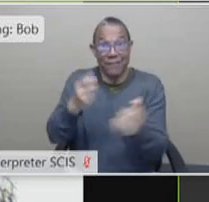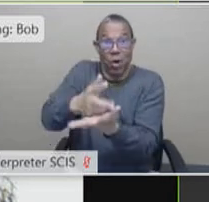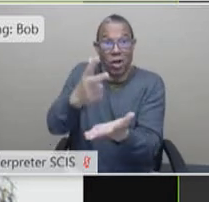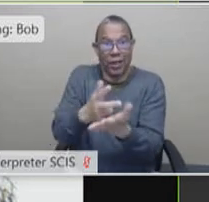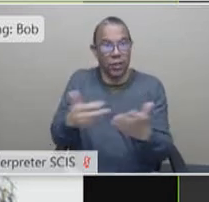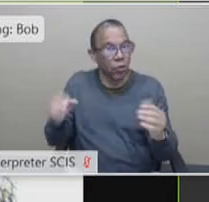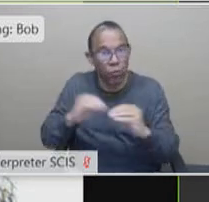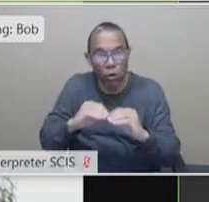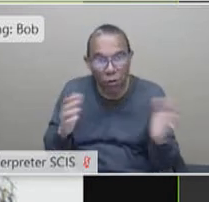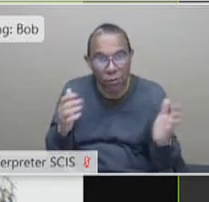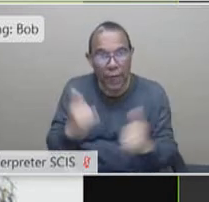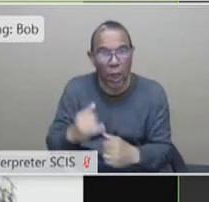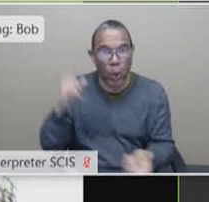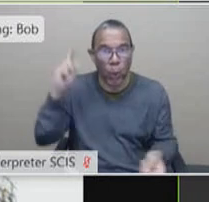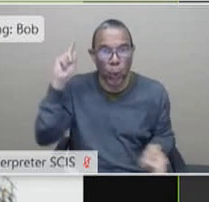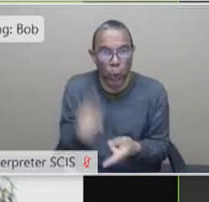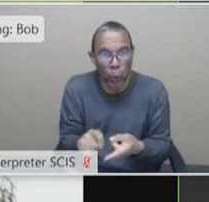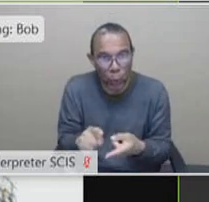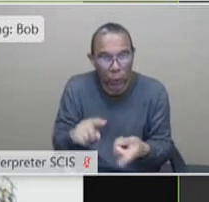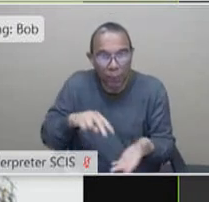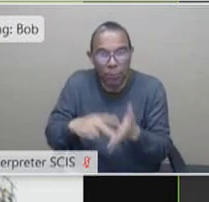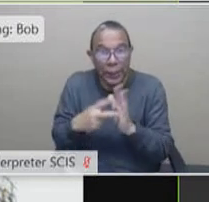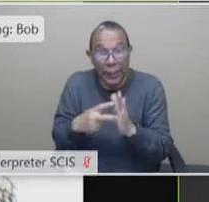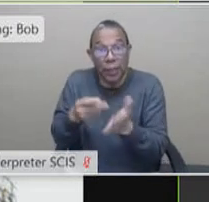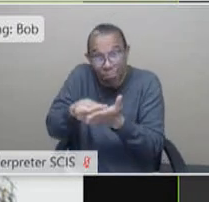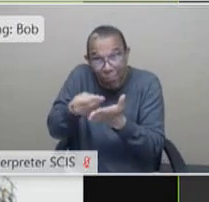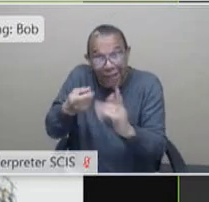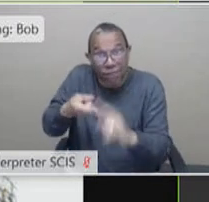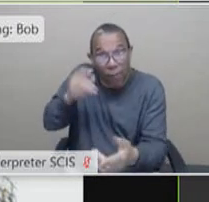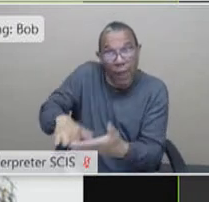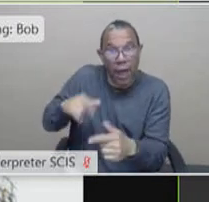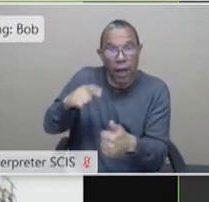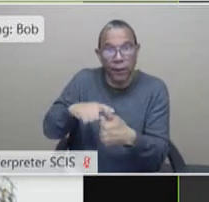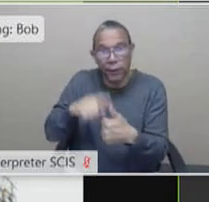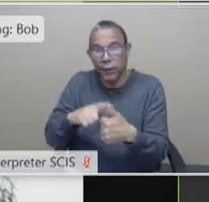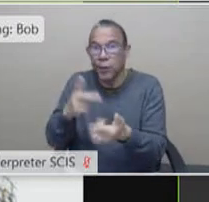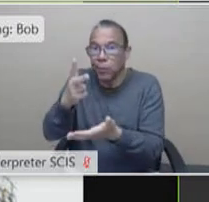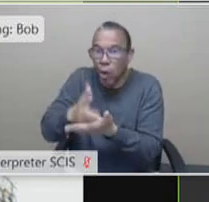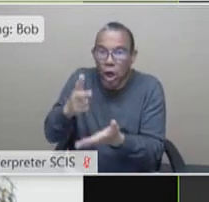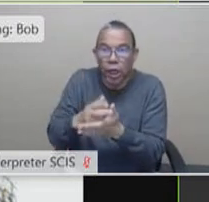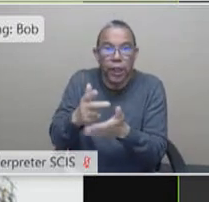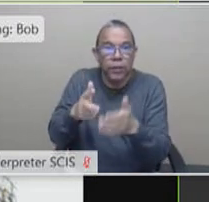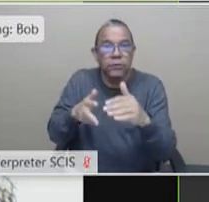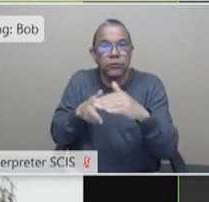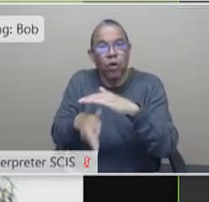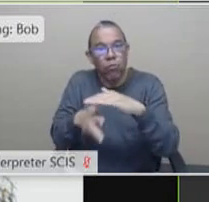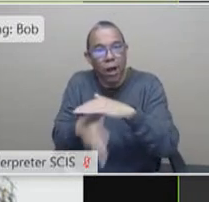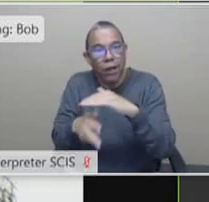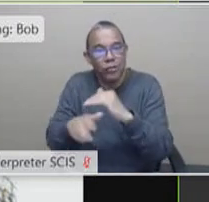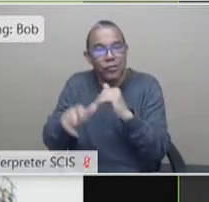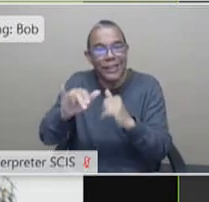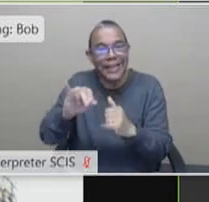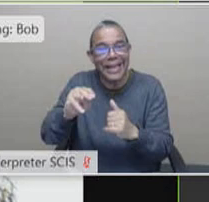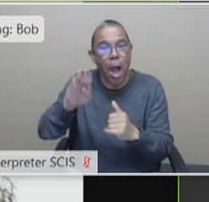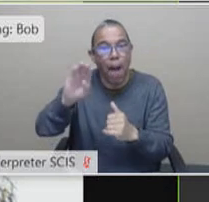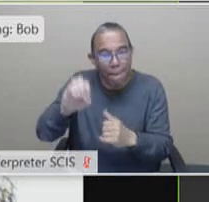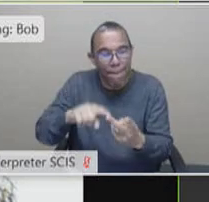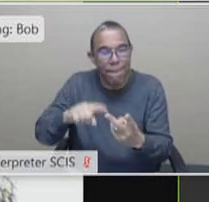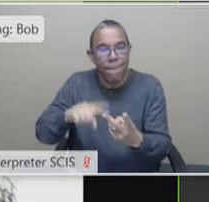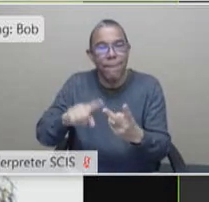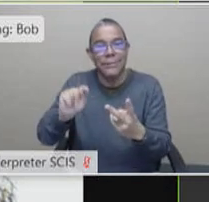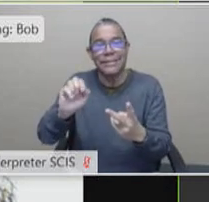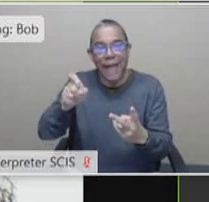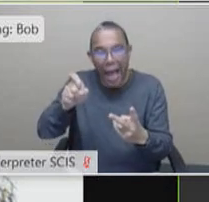is that we're receiving fewer receipts in things like parking garage income, parking taxes, parking